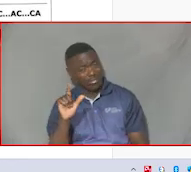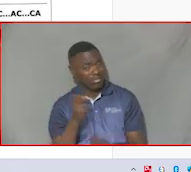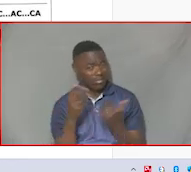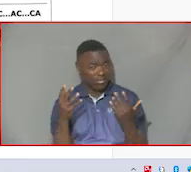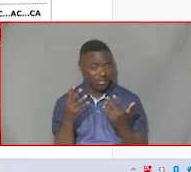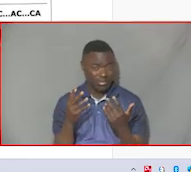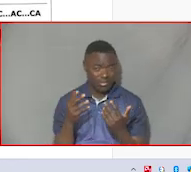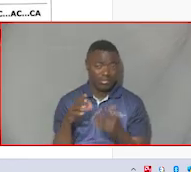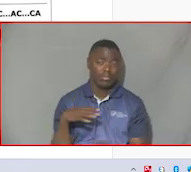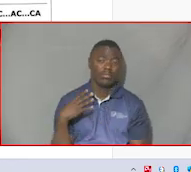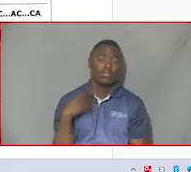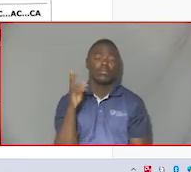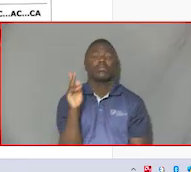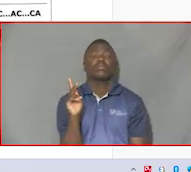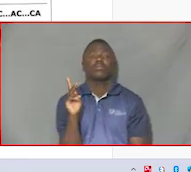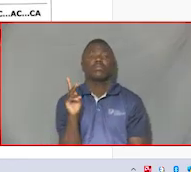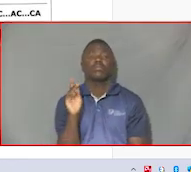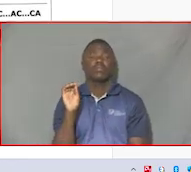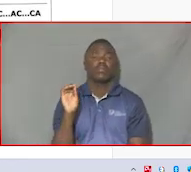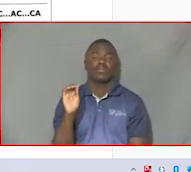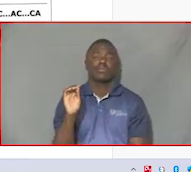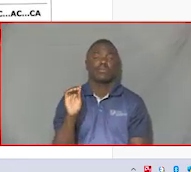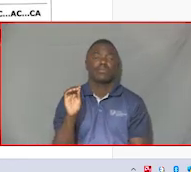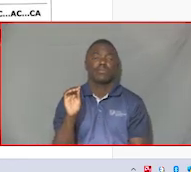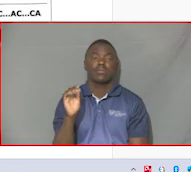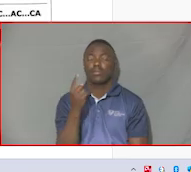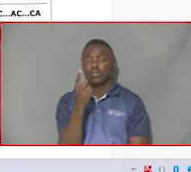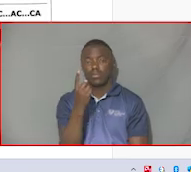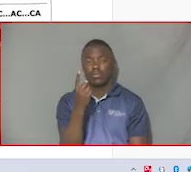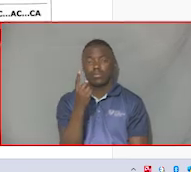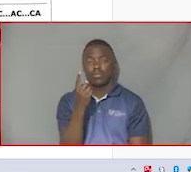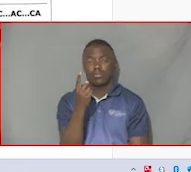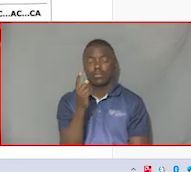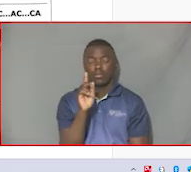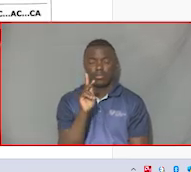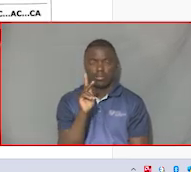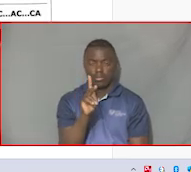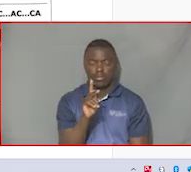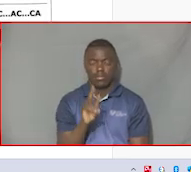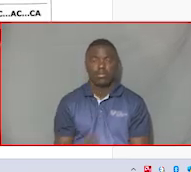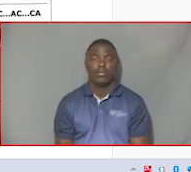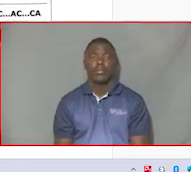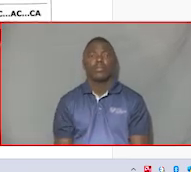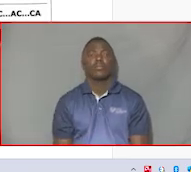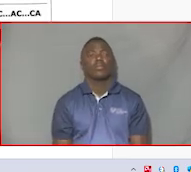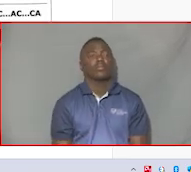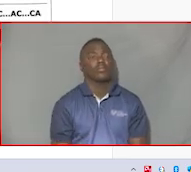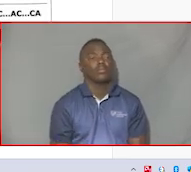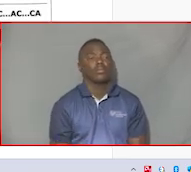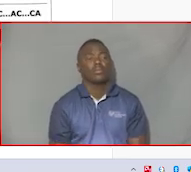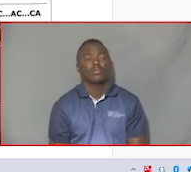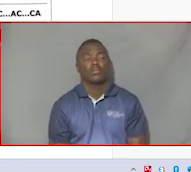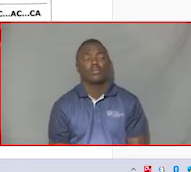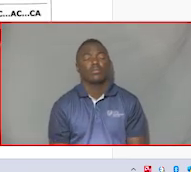Only K. I can only put 1 letter in the first block, correct? Now people, letters may be